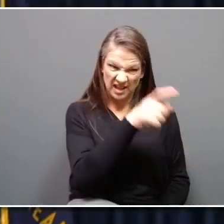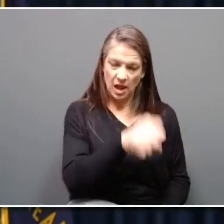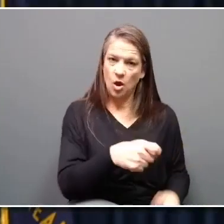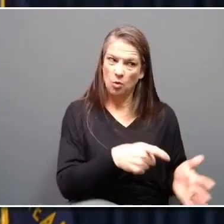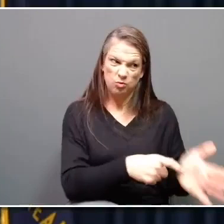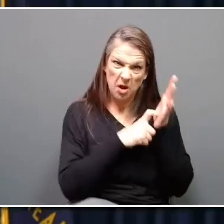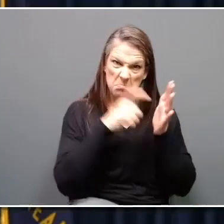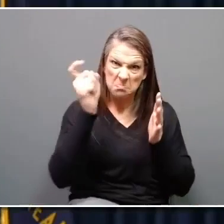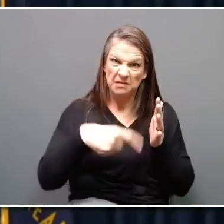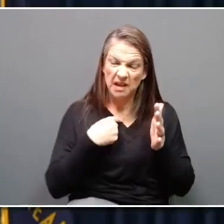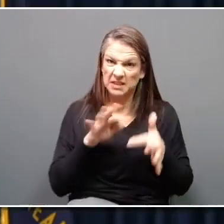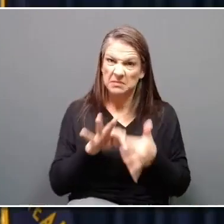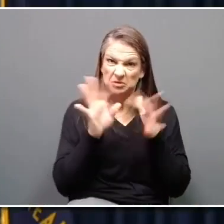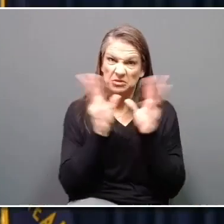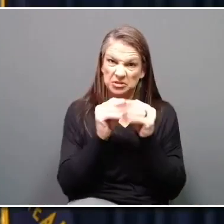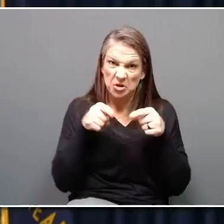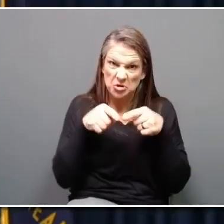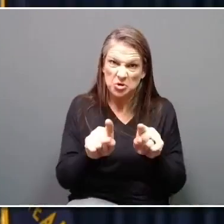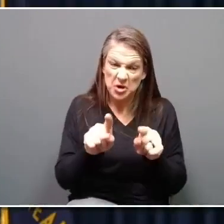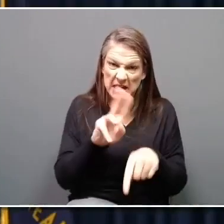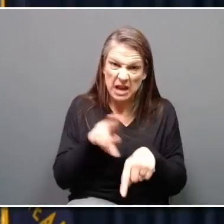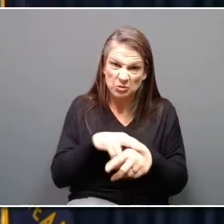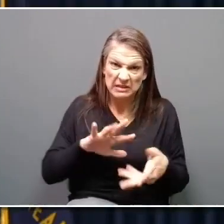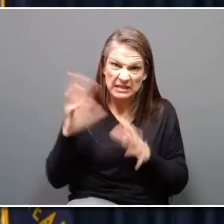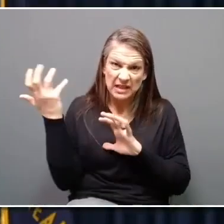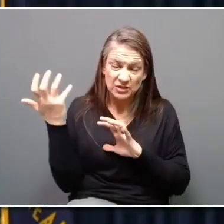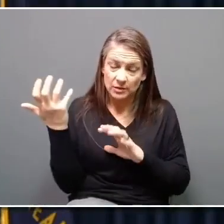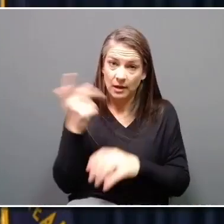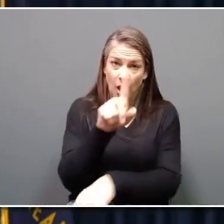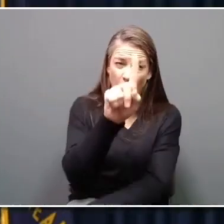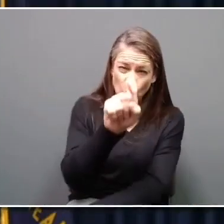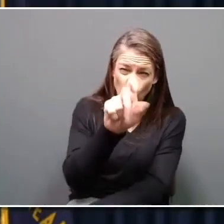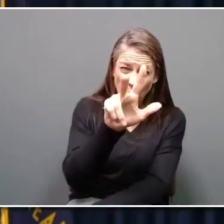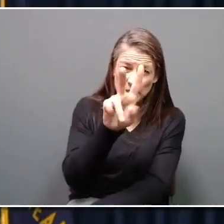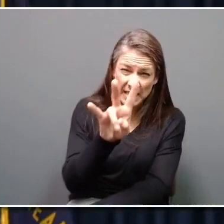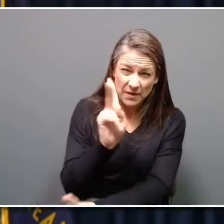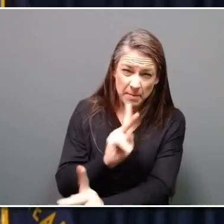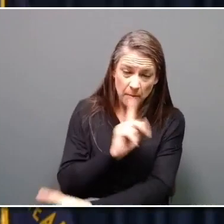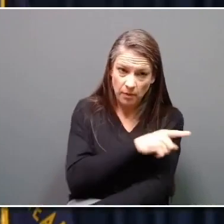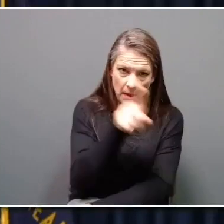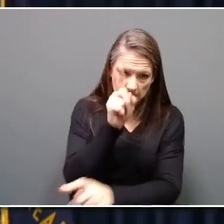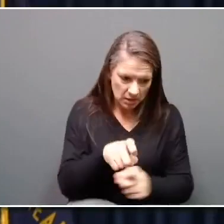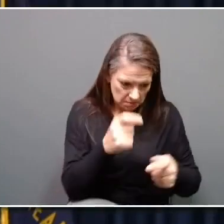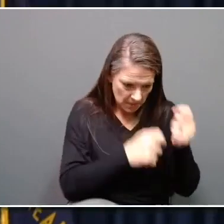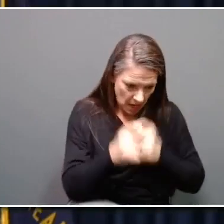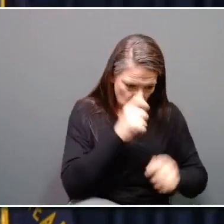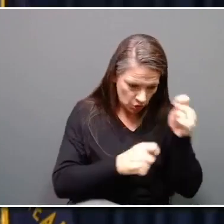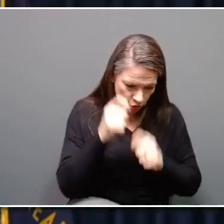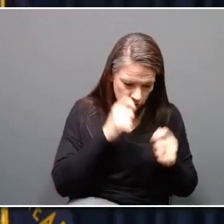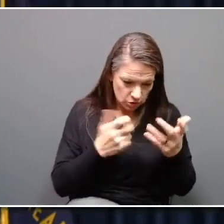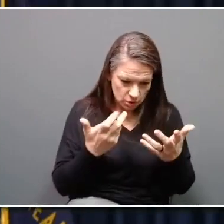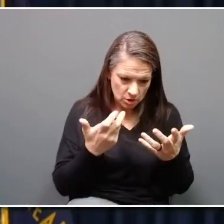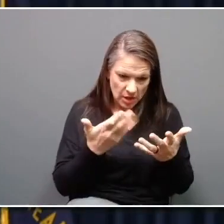natural disasters. I guess 137 people trying to manage the immediate relief efforts. It includes